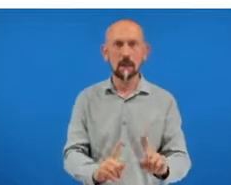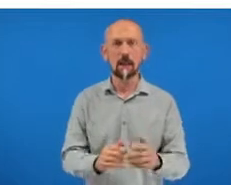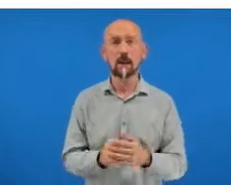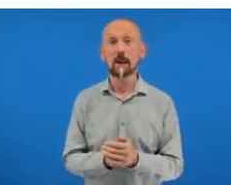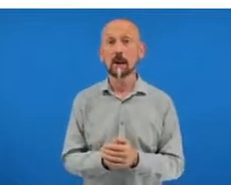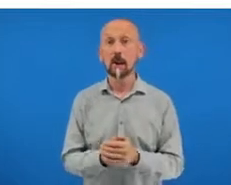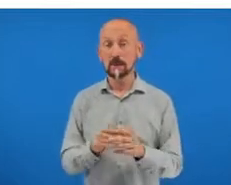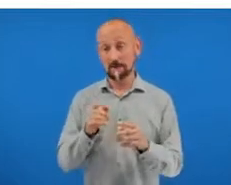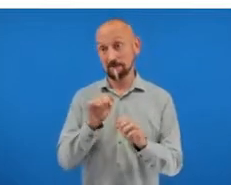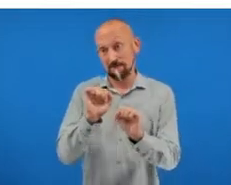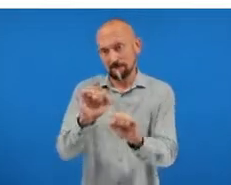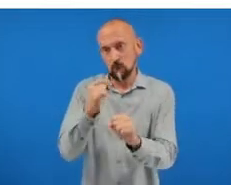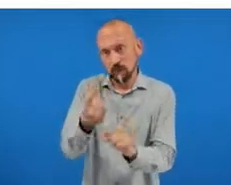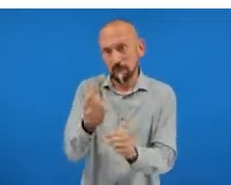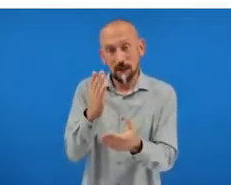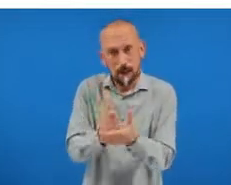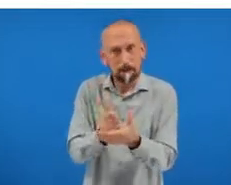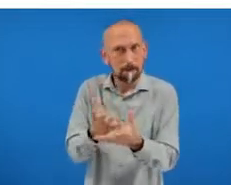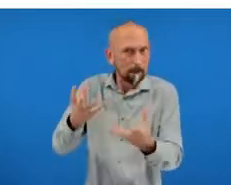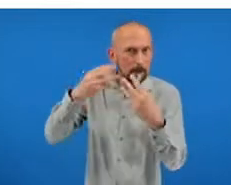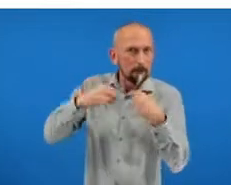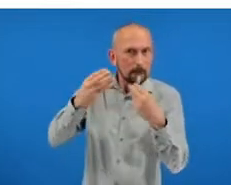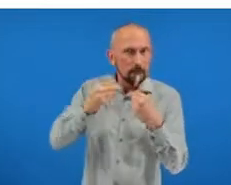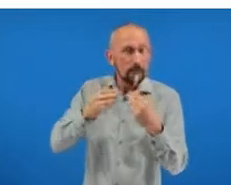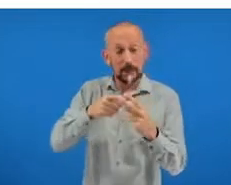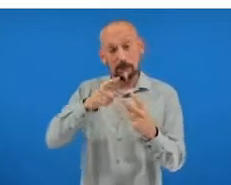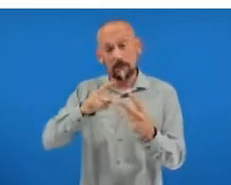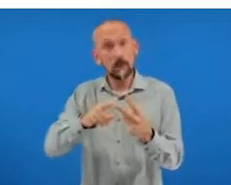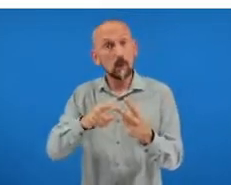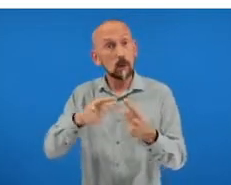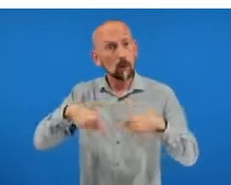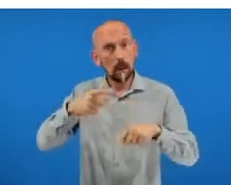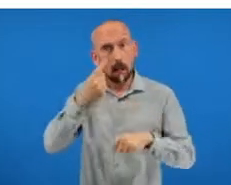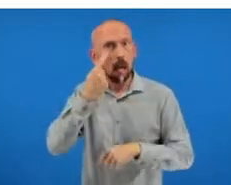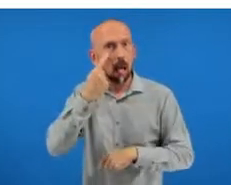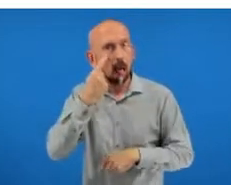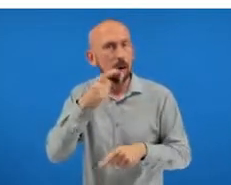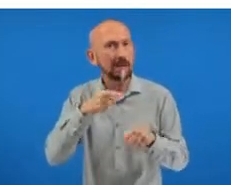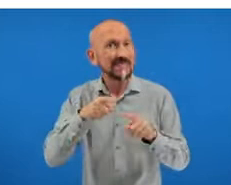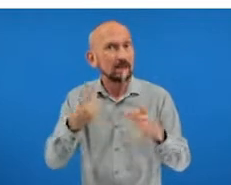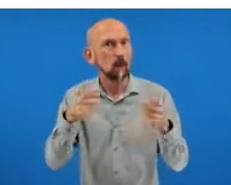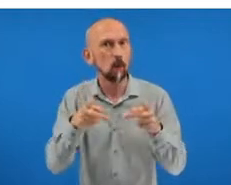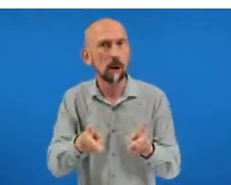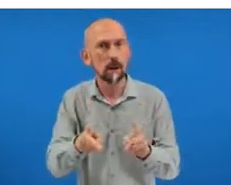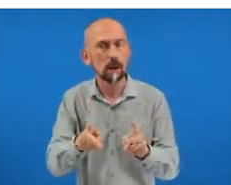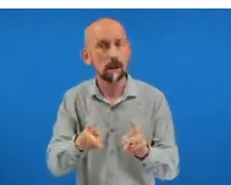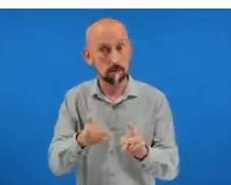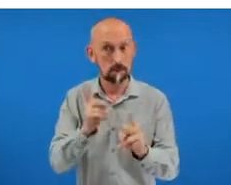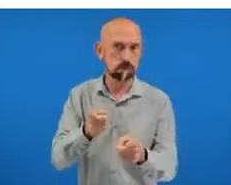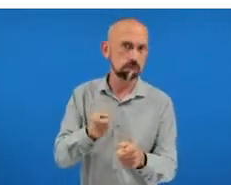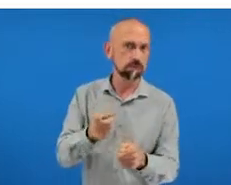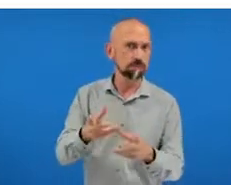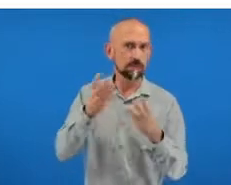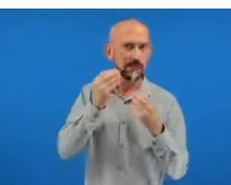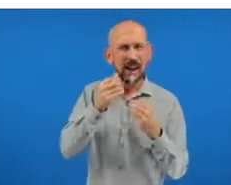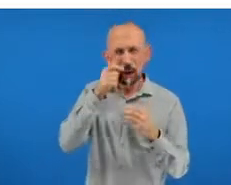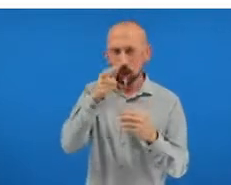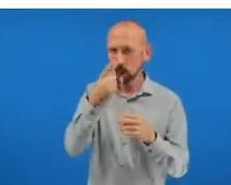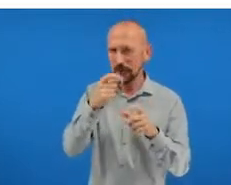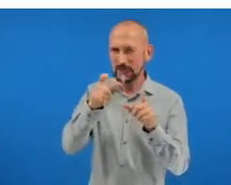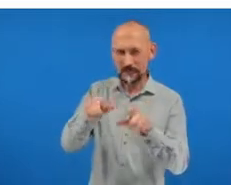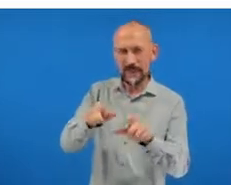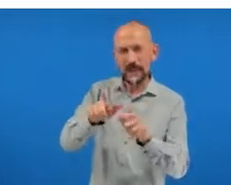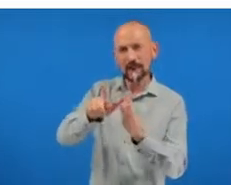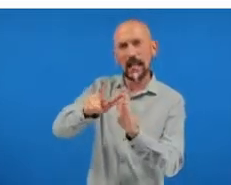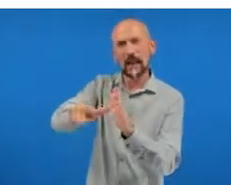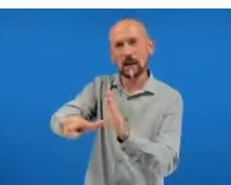and do things differently. And I think that's also been a real lesson for us all. I know that you are able to stay later for the Q&A session,